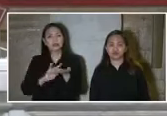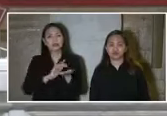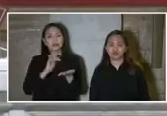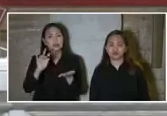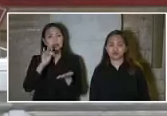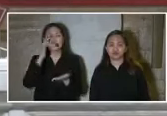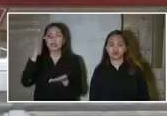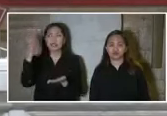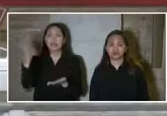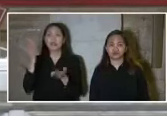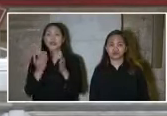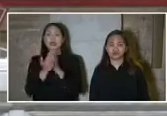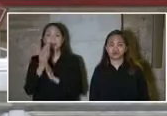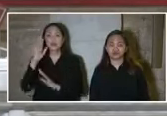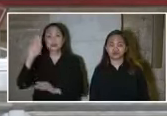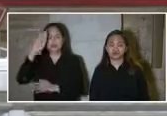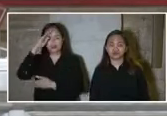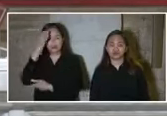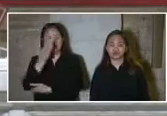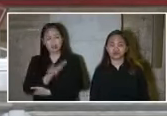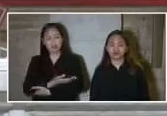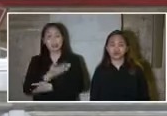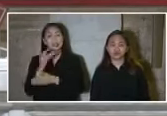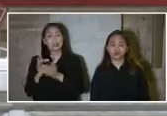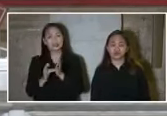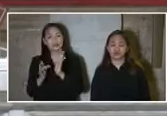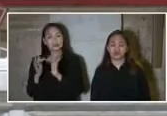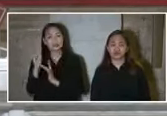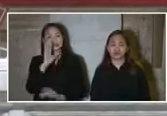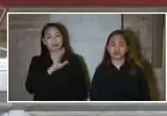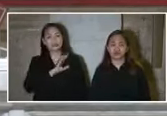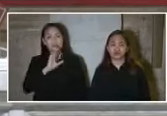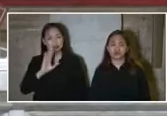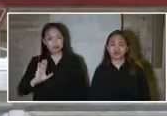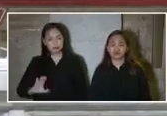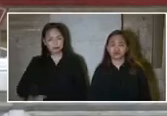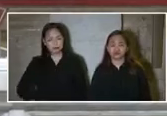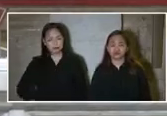you through your Son, Jesus Christ.